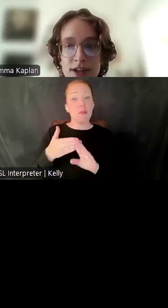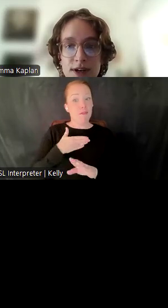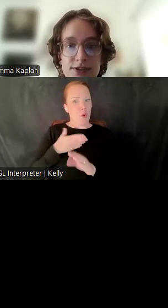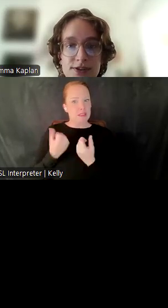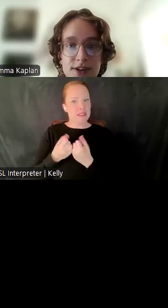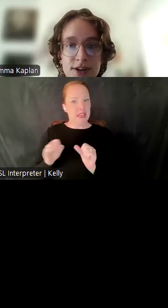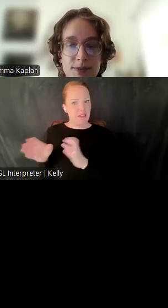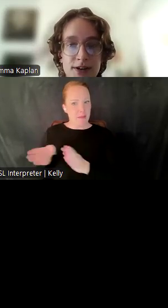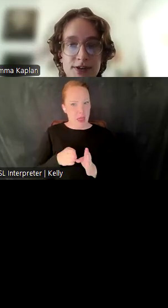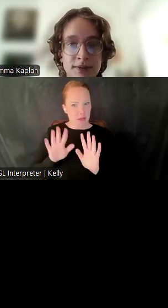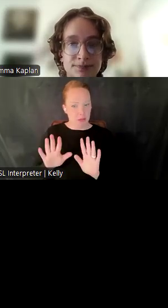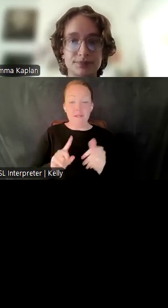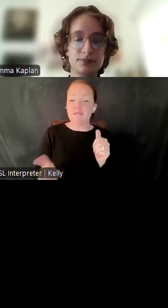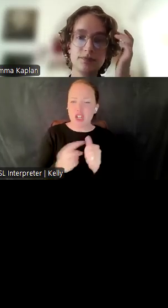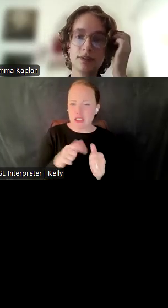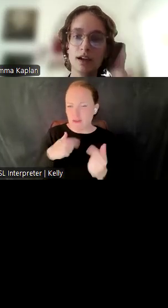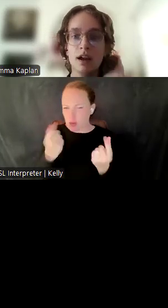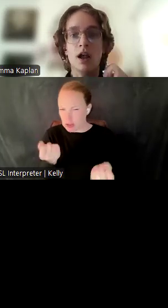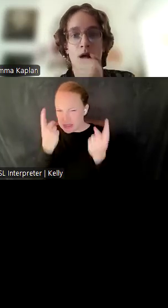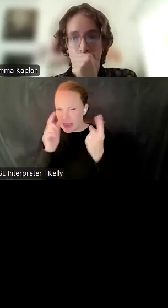to understand the risks that they're experiencing